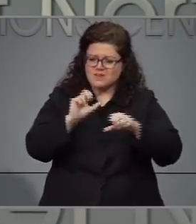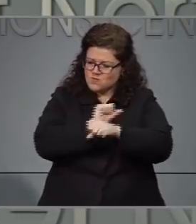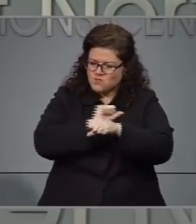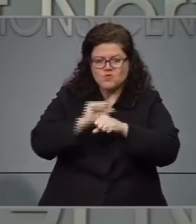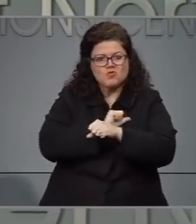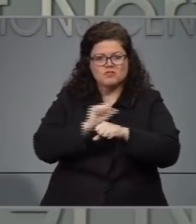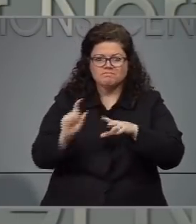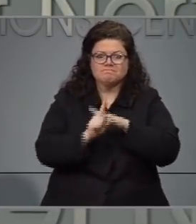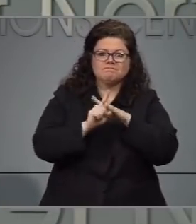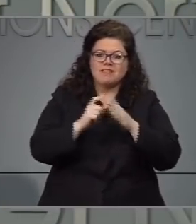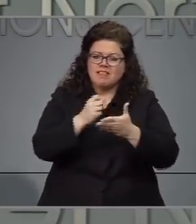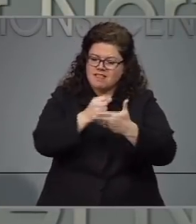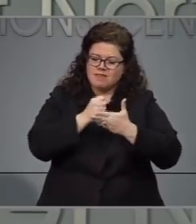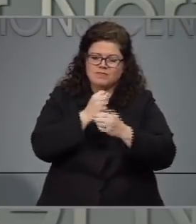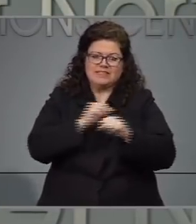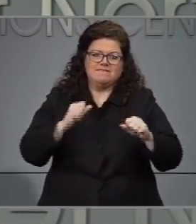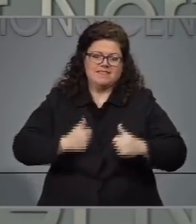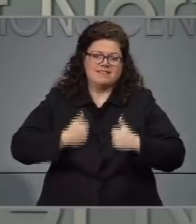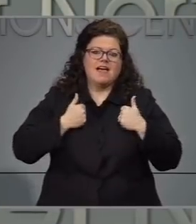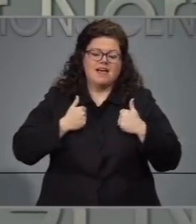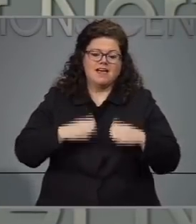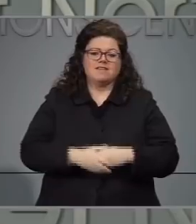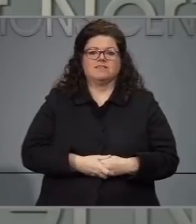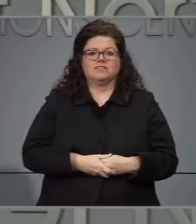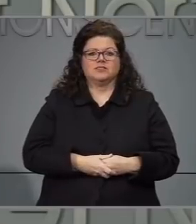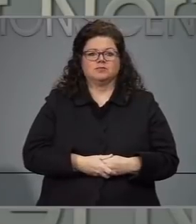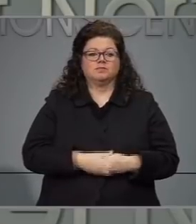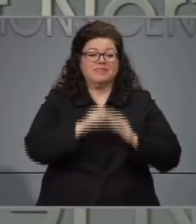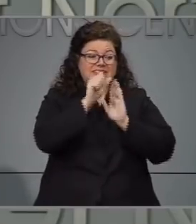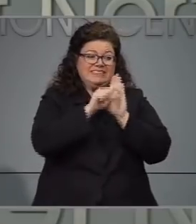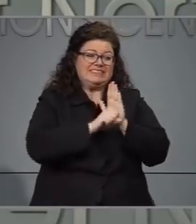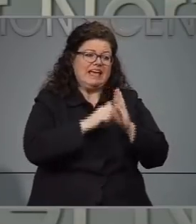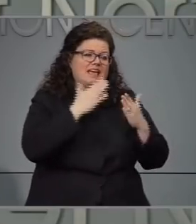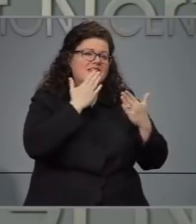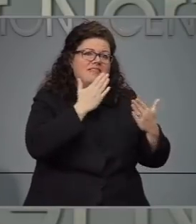lives. Our state is grateful to you.